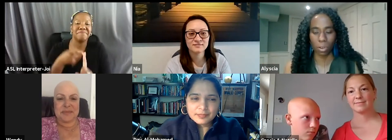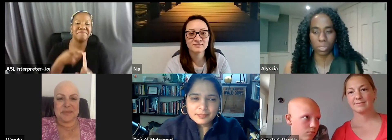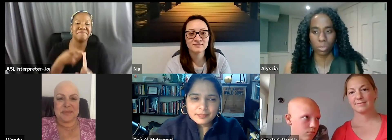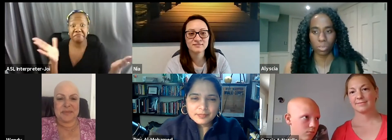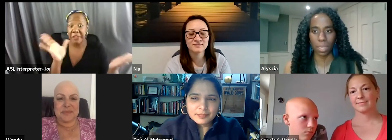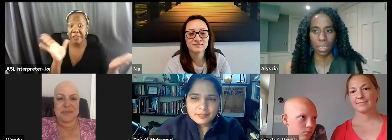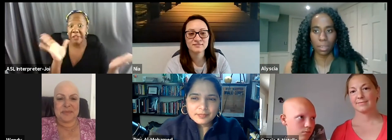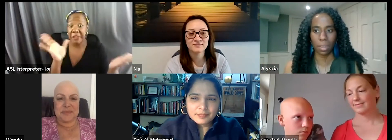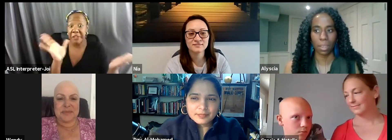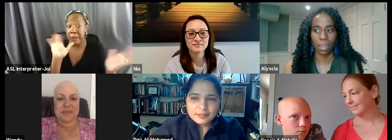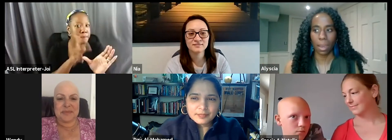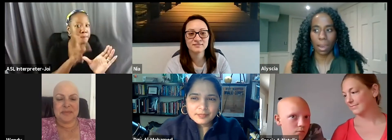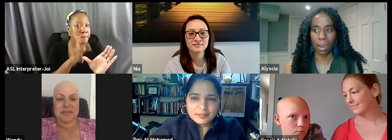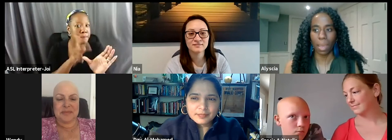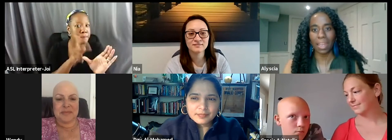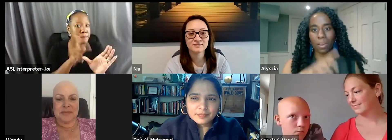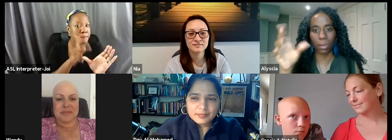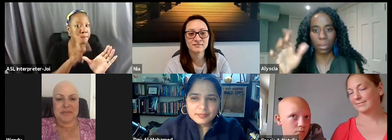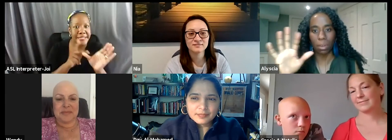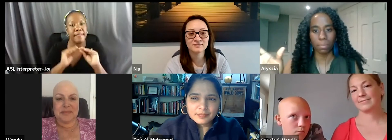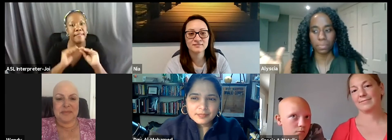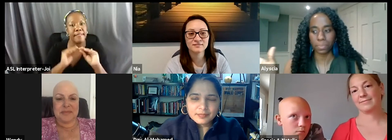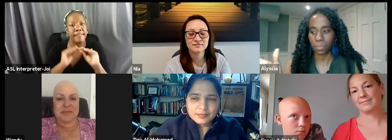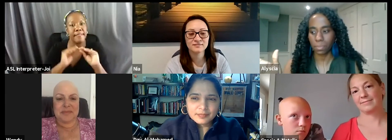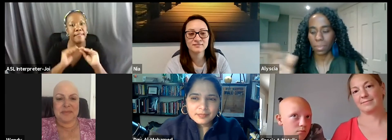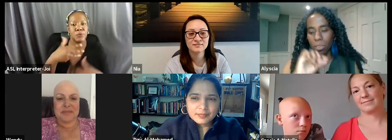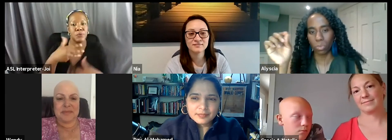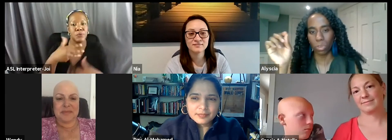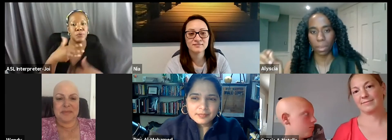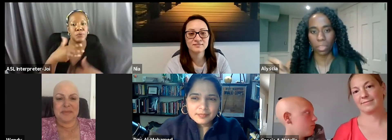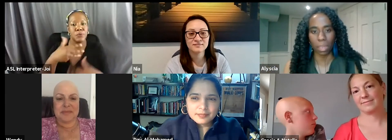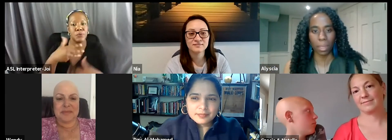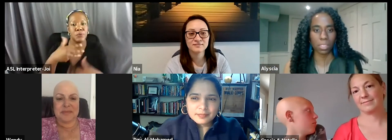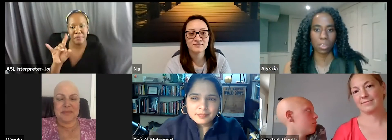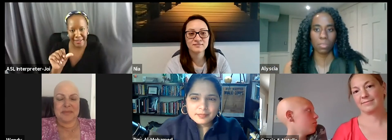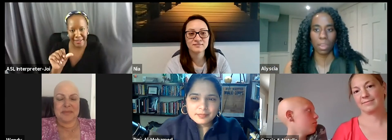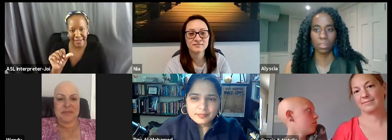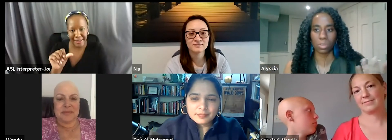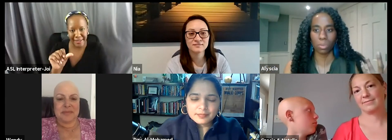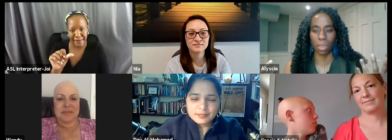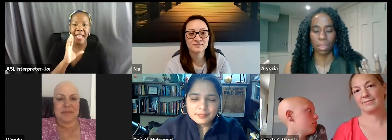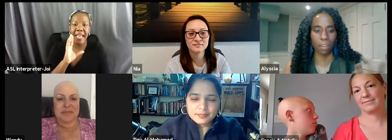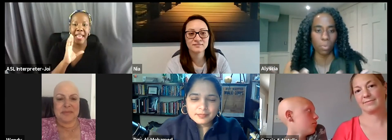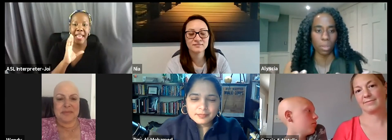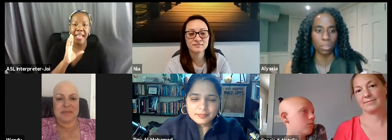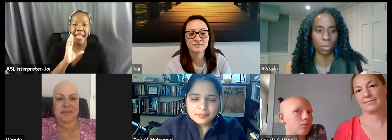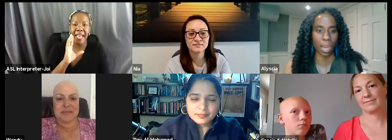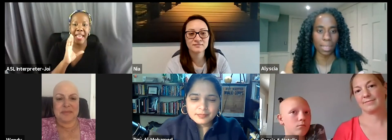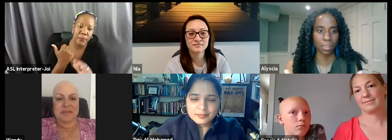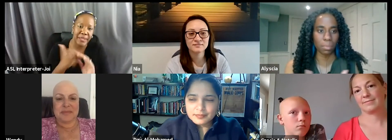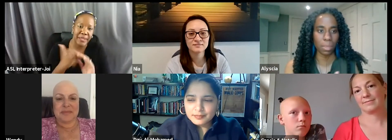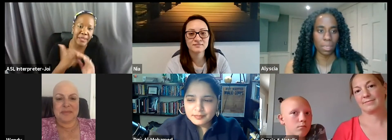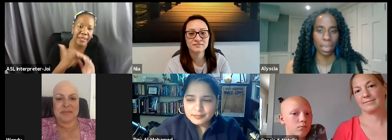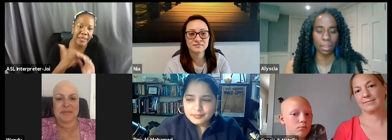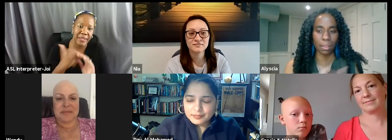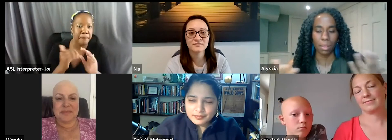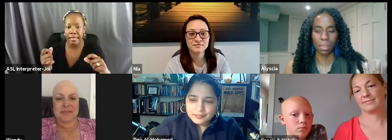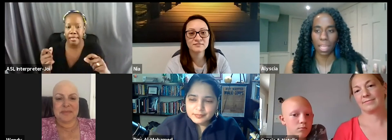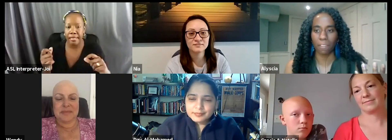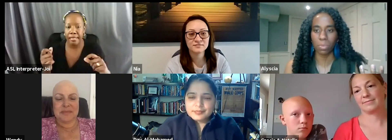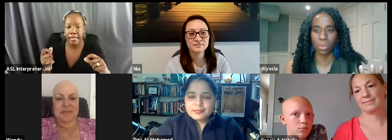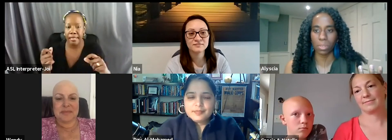shared on social media, and on through email, the email listserv, and then everyone contacted me,